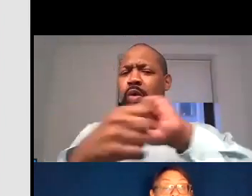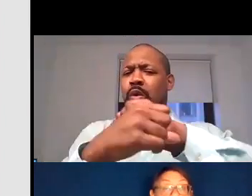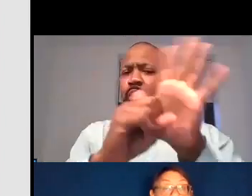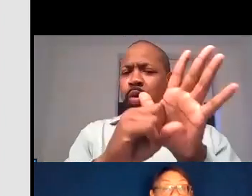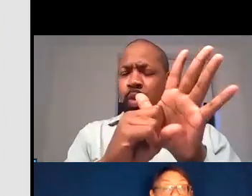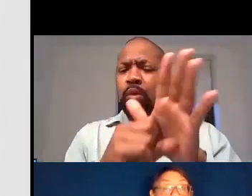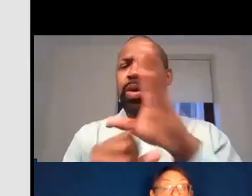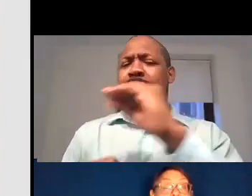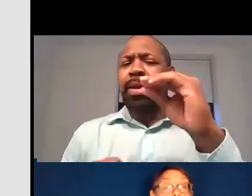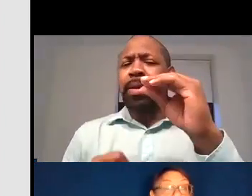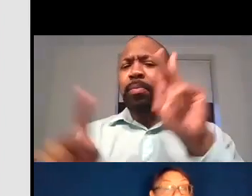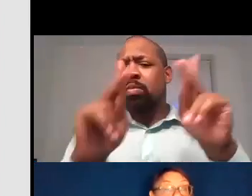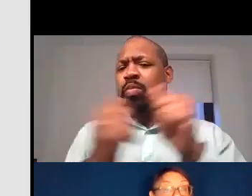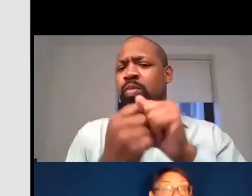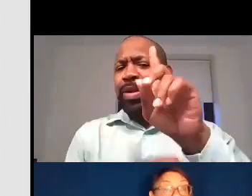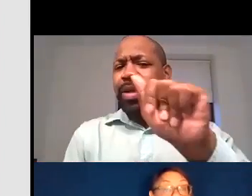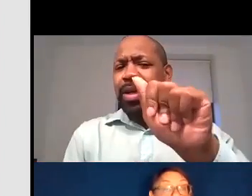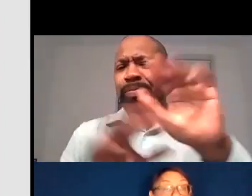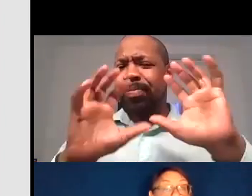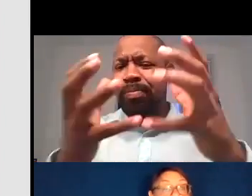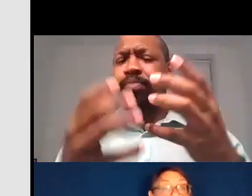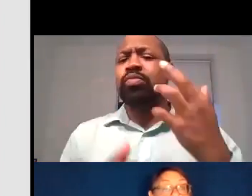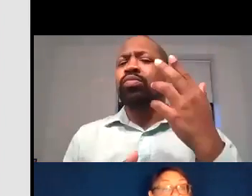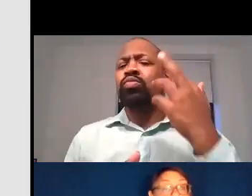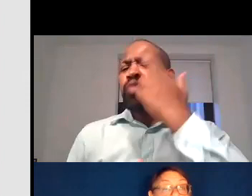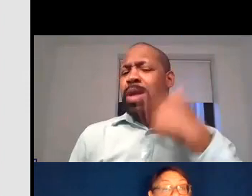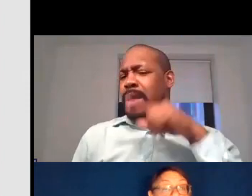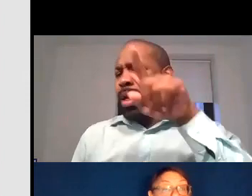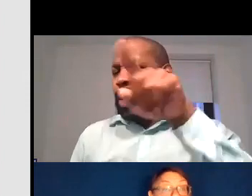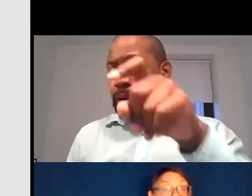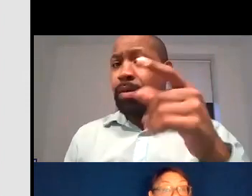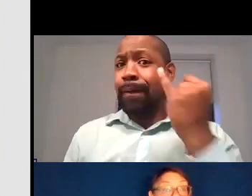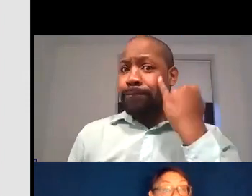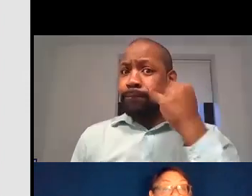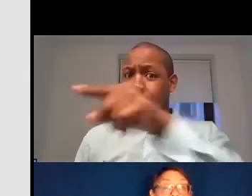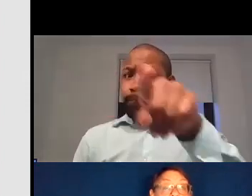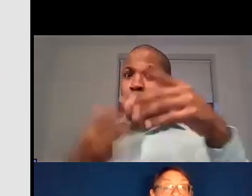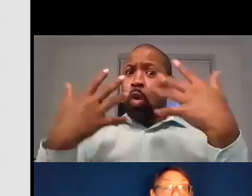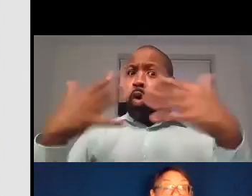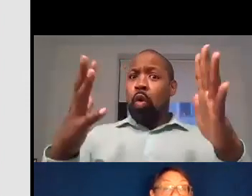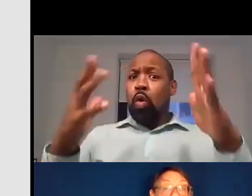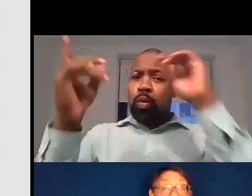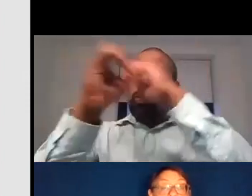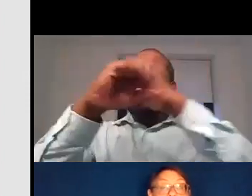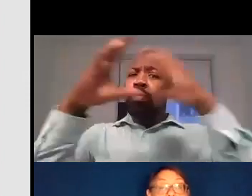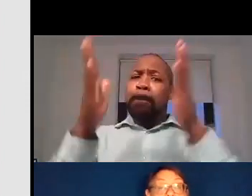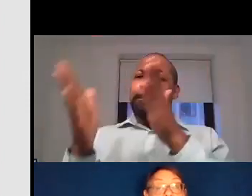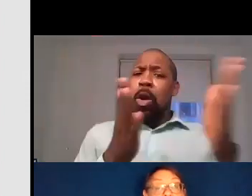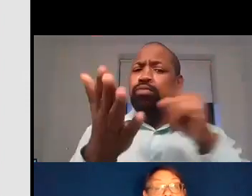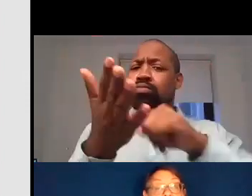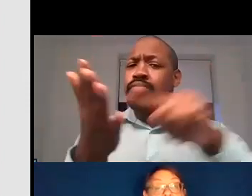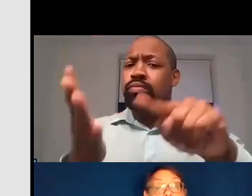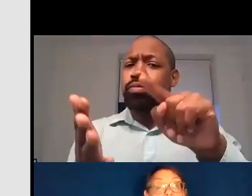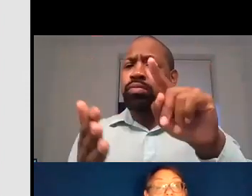ask you a question related to COVID and people with disabilities. And the reason I'm asking is